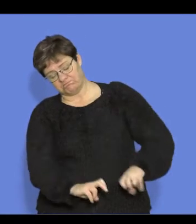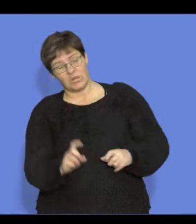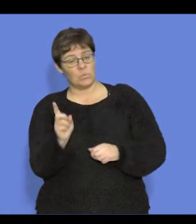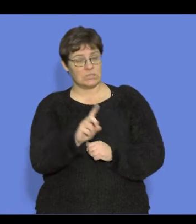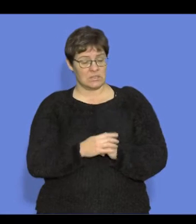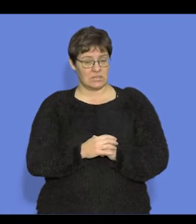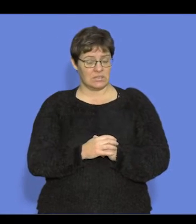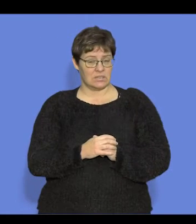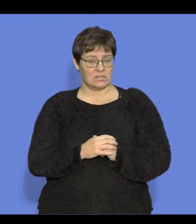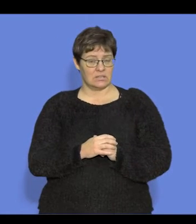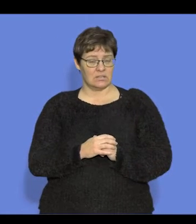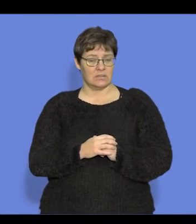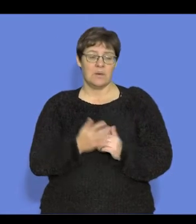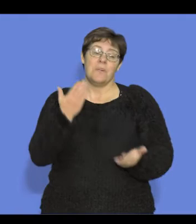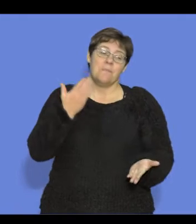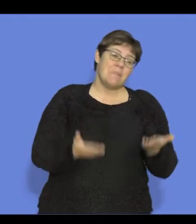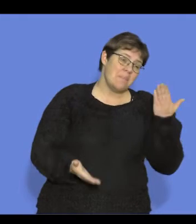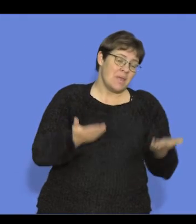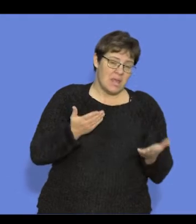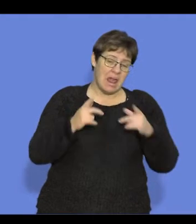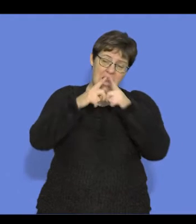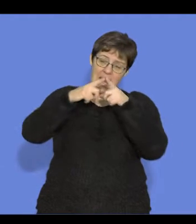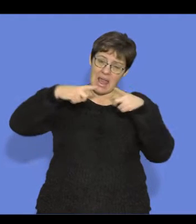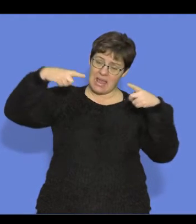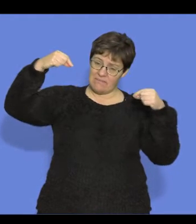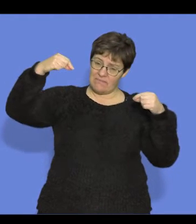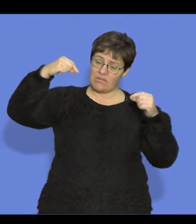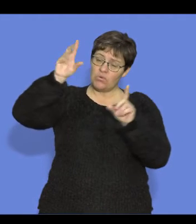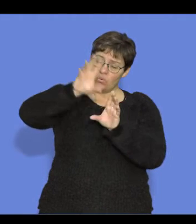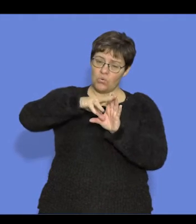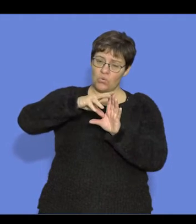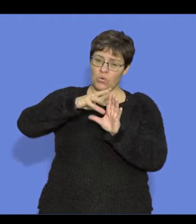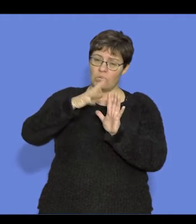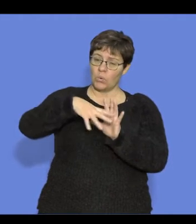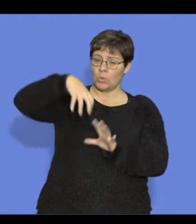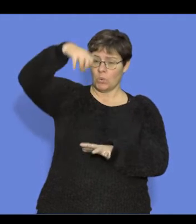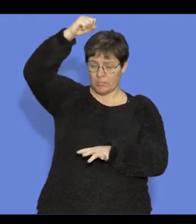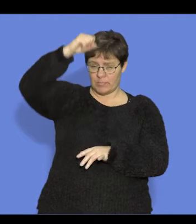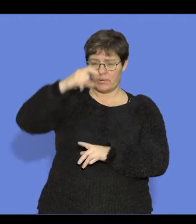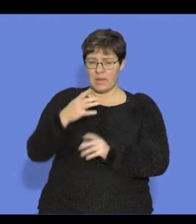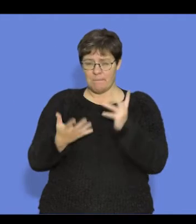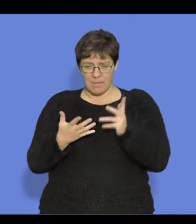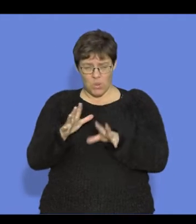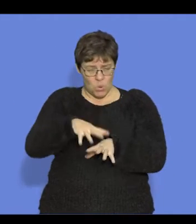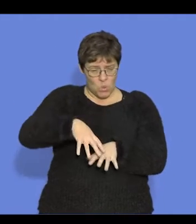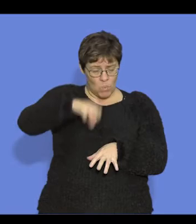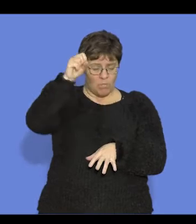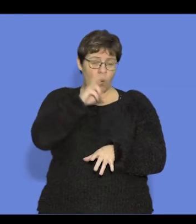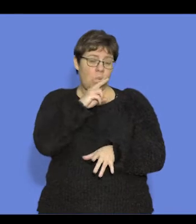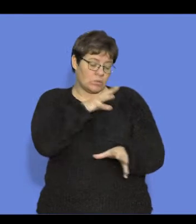plants lose water through their leaves by transpiration, maybe that kind of sucks water up the